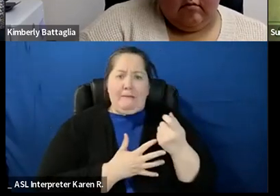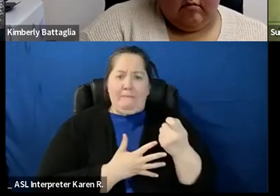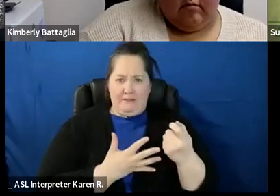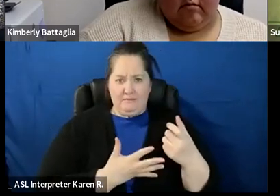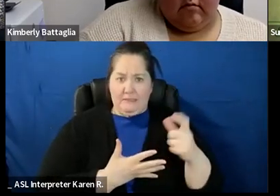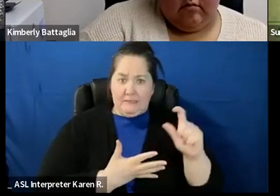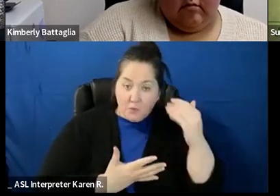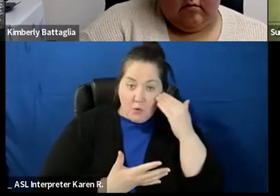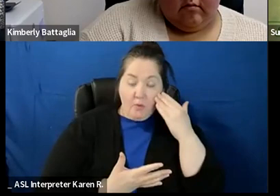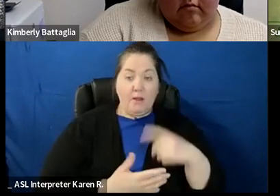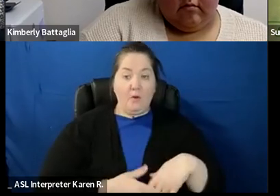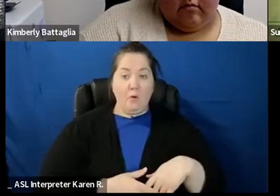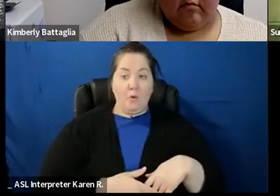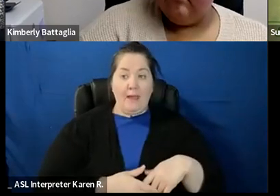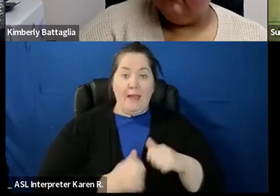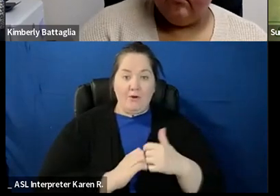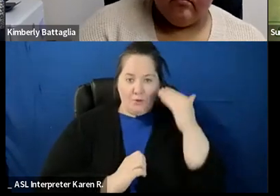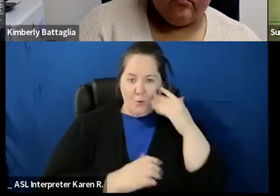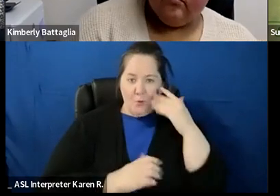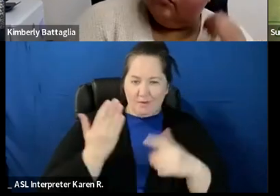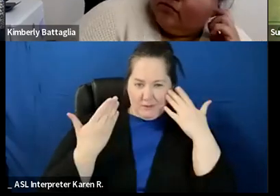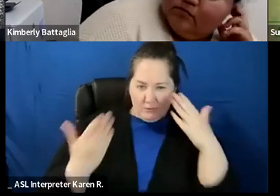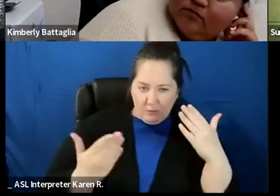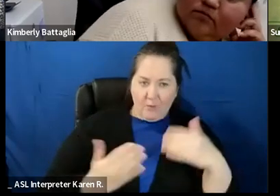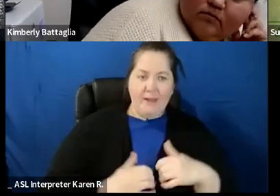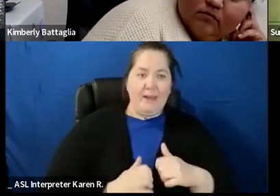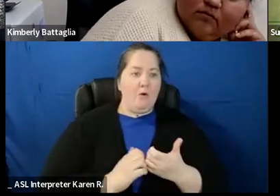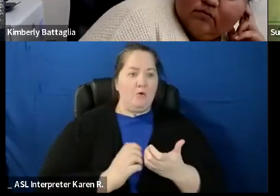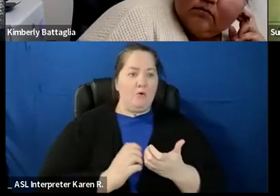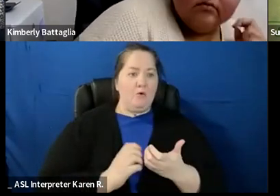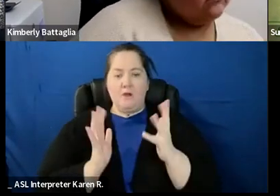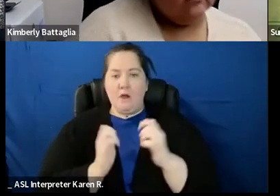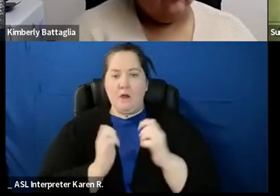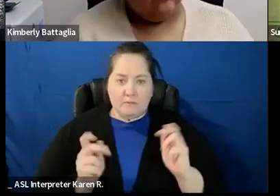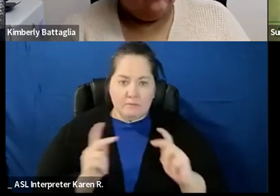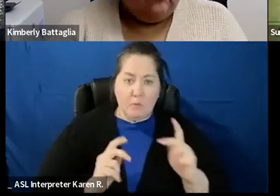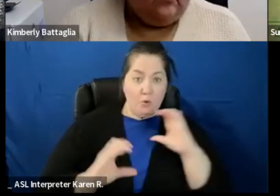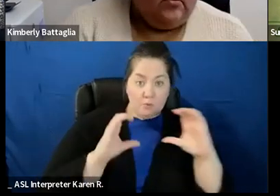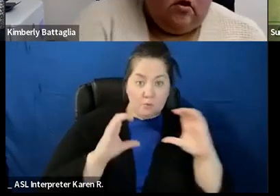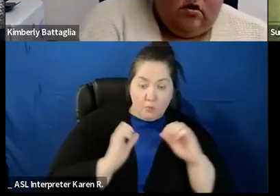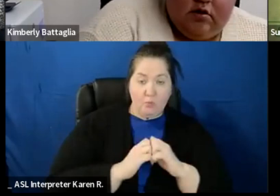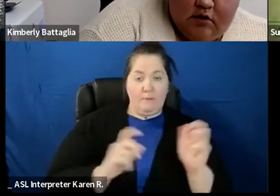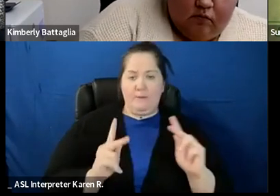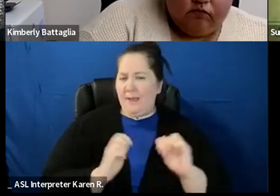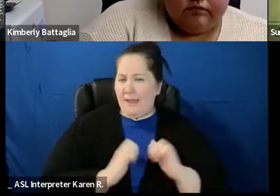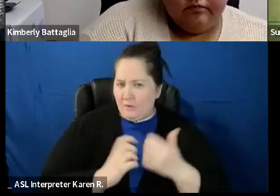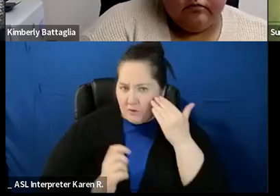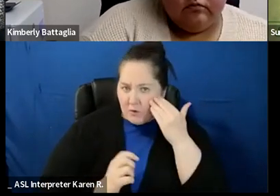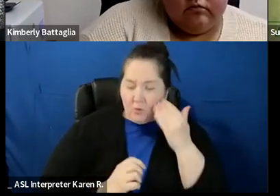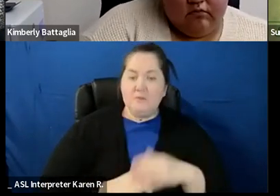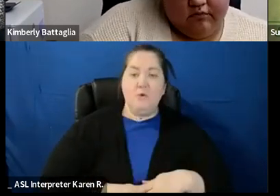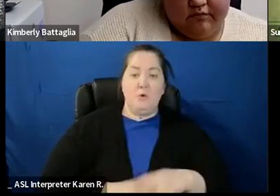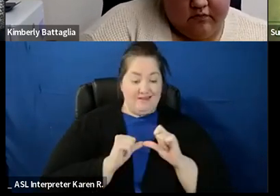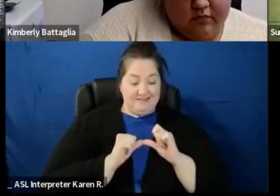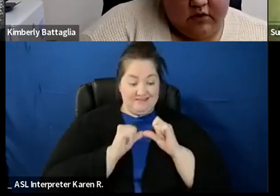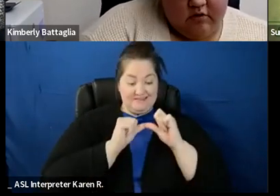know what they don't know, right? And how do they know where to talk to or how to communicate with people? And so I think that the idea of sustainability, I think, is